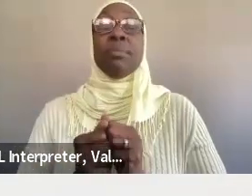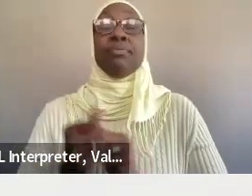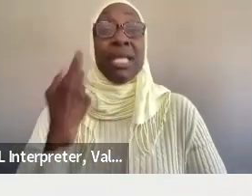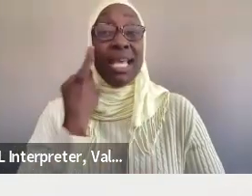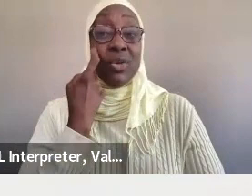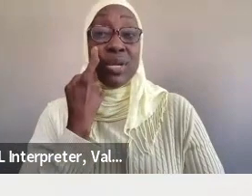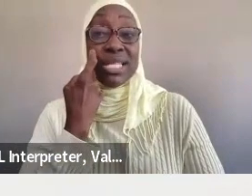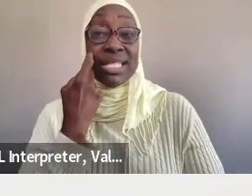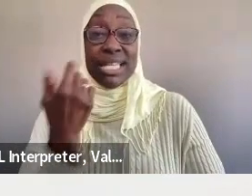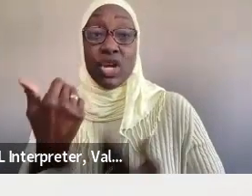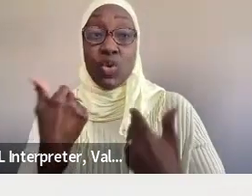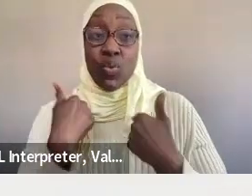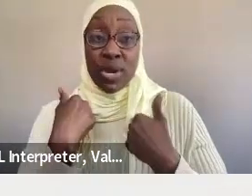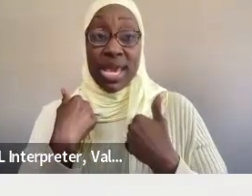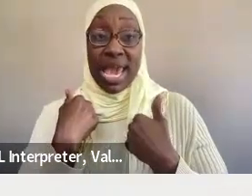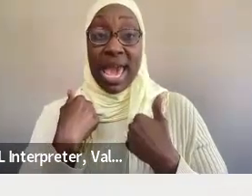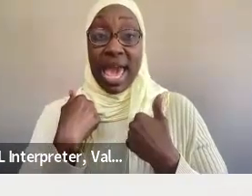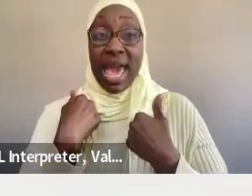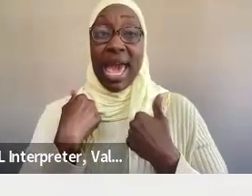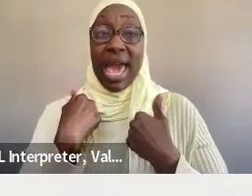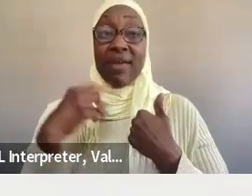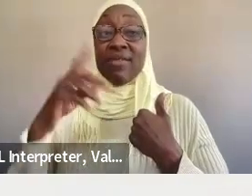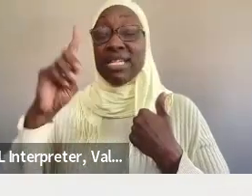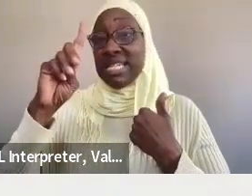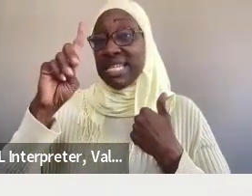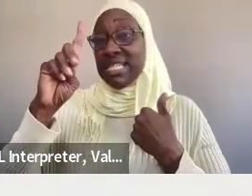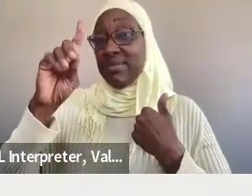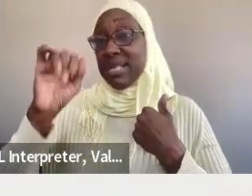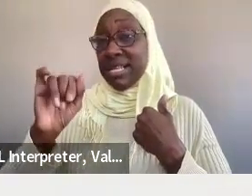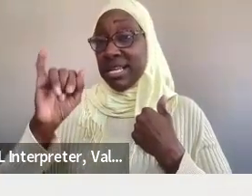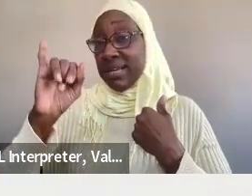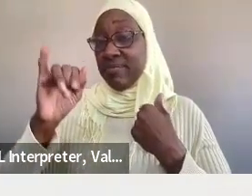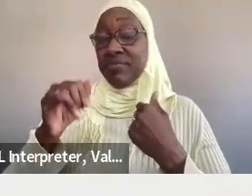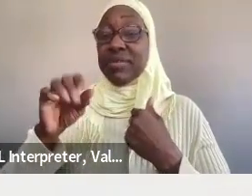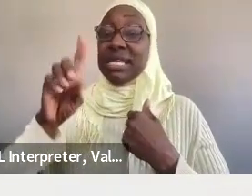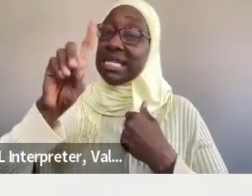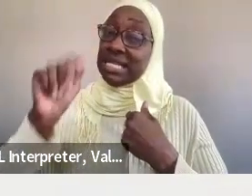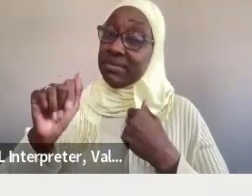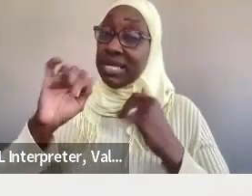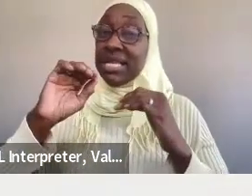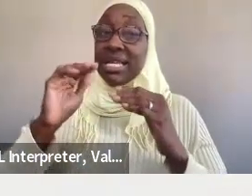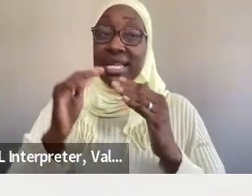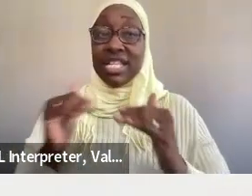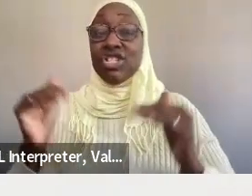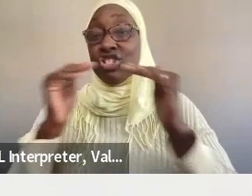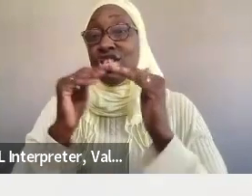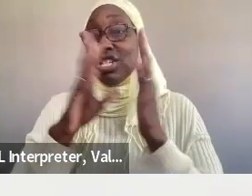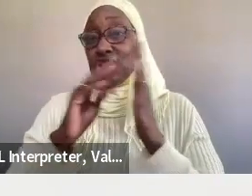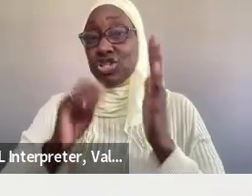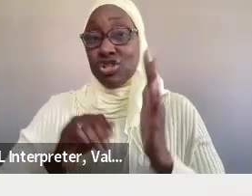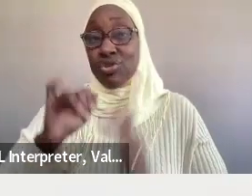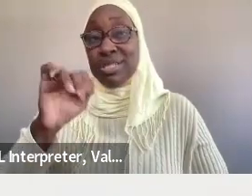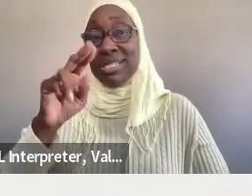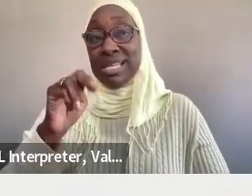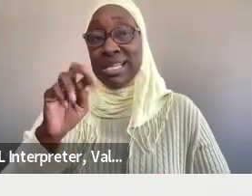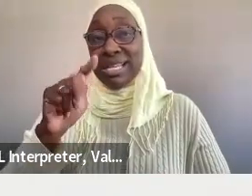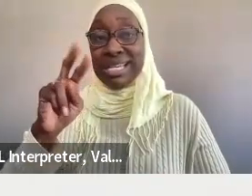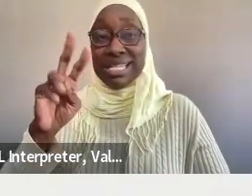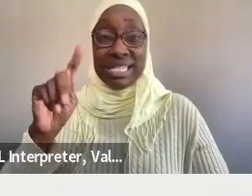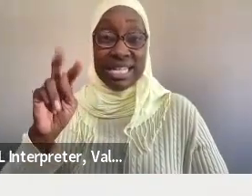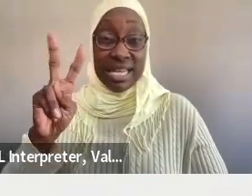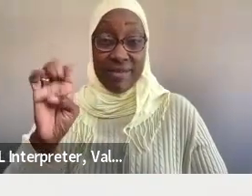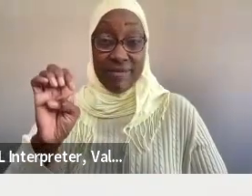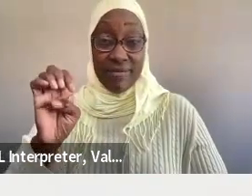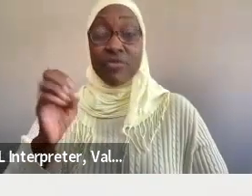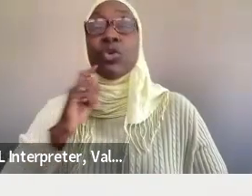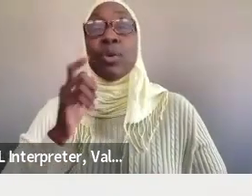the DJSI, Disability Justice Student Initiative, which is kind of doing more educational workshops. We've been focusing on community building. So we just had a